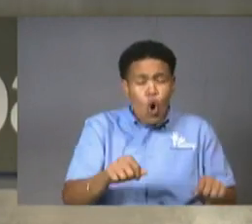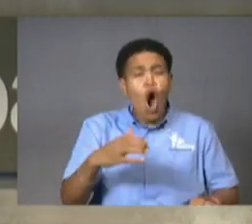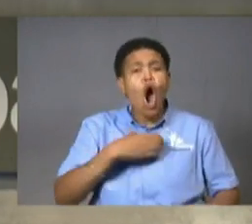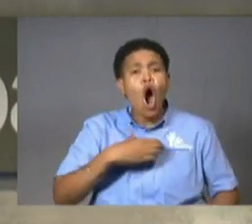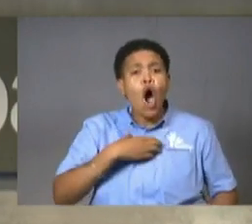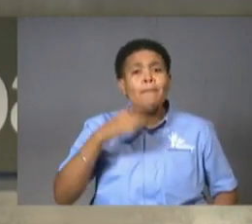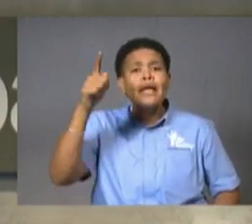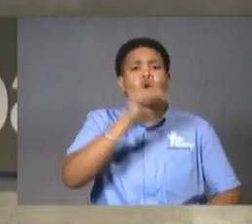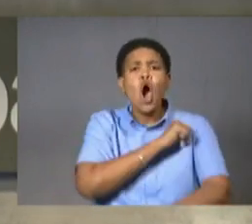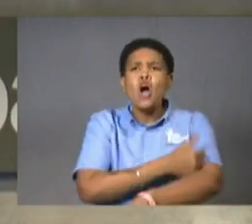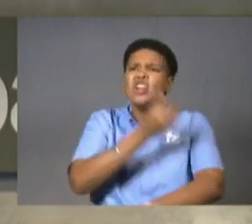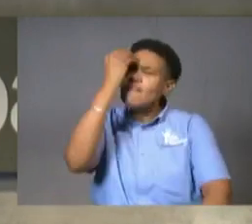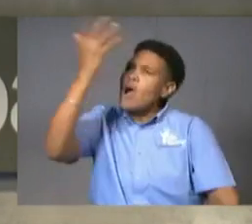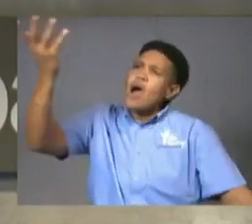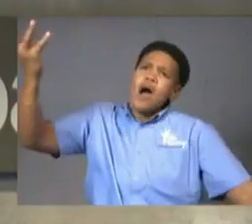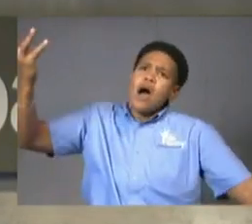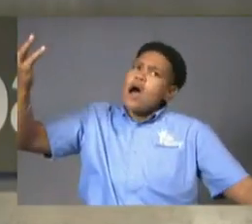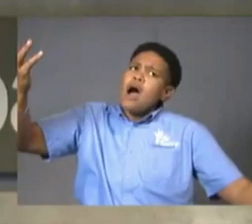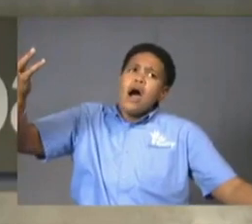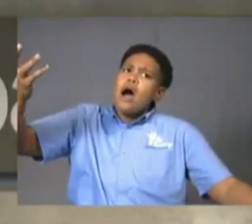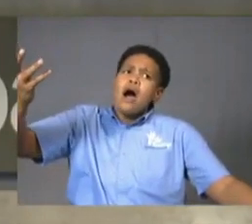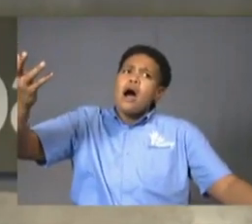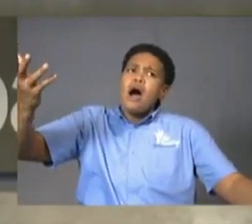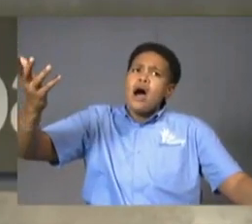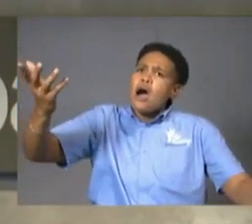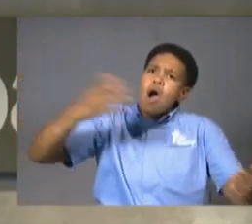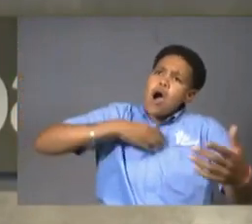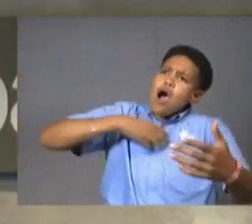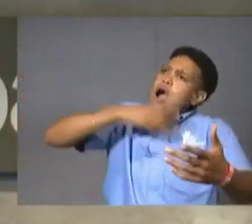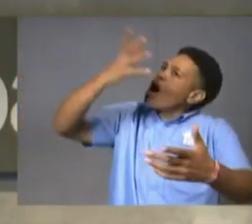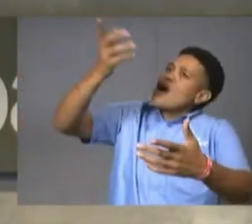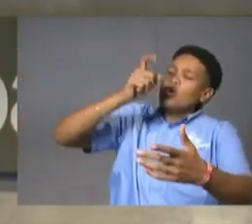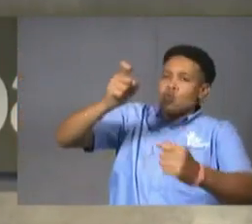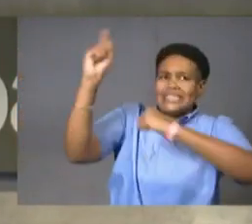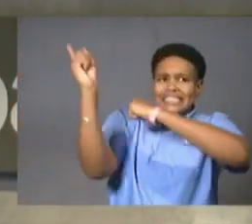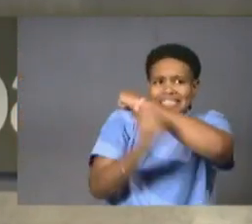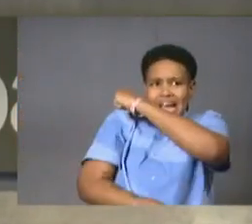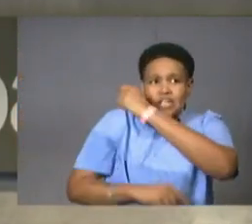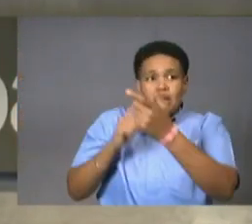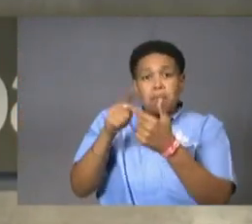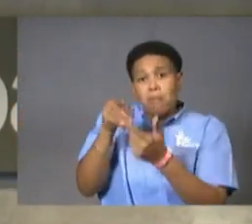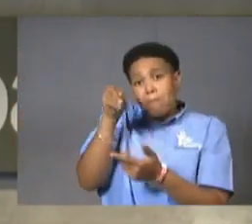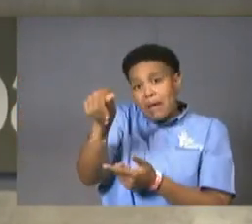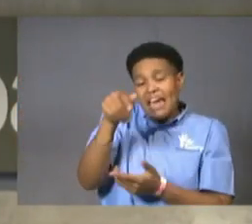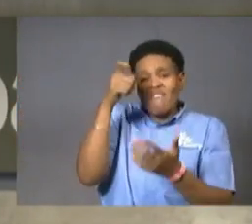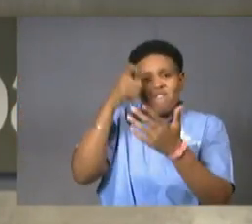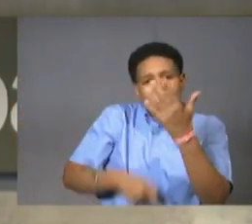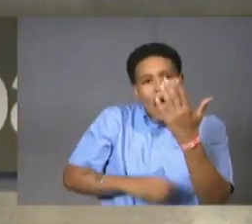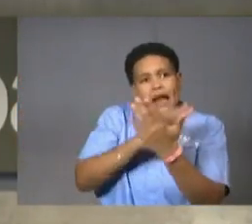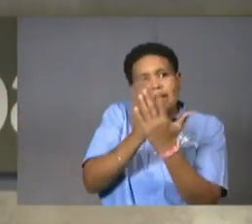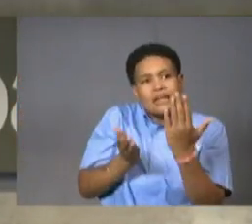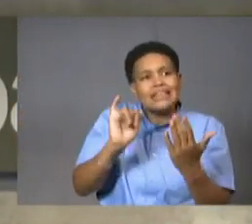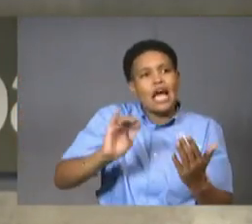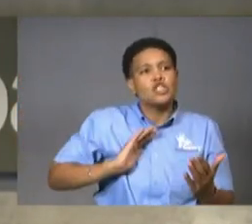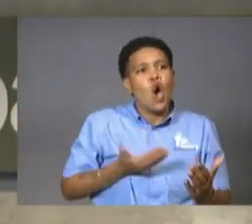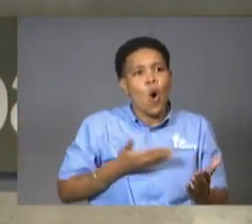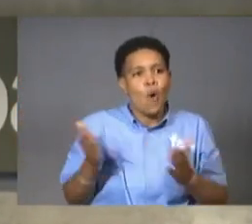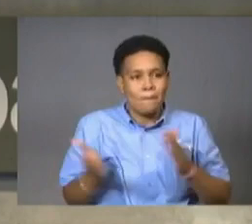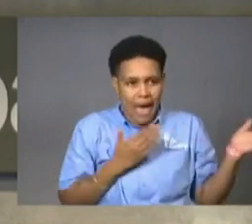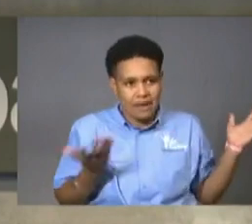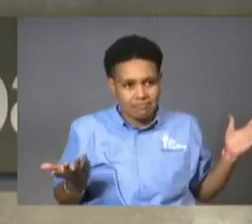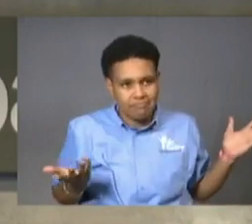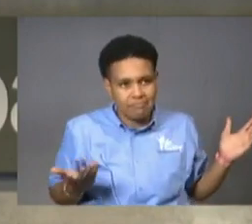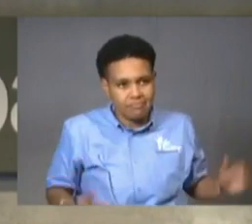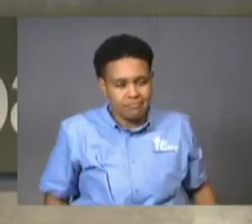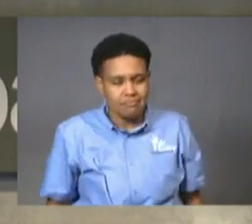to that authority, and the authority could levy sanctions, including restitution and fines. That's our plan. Thank you very